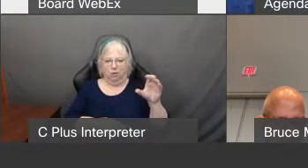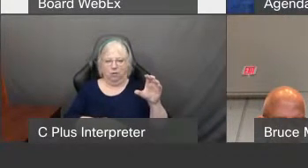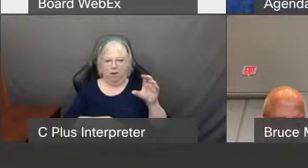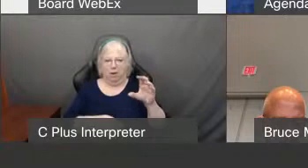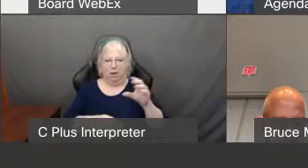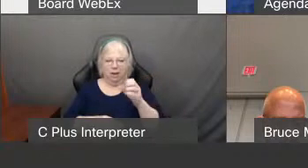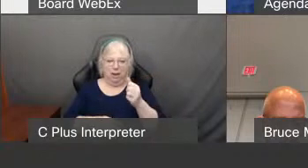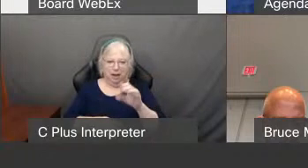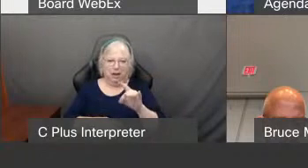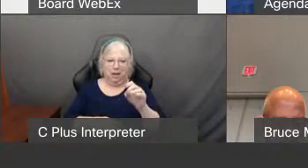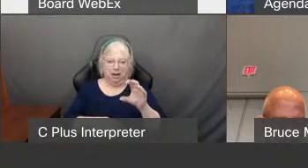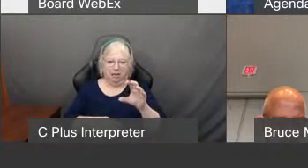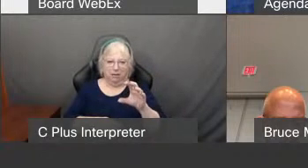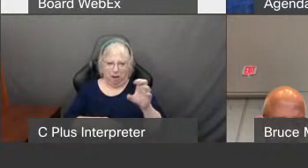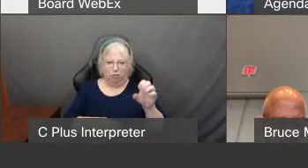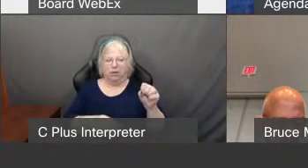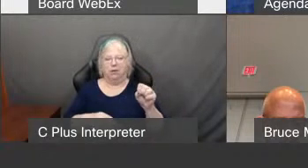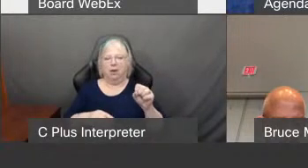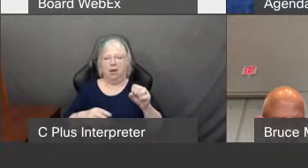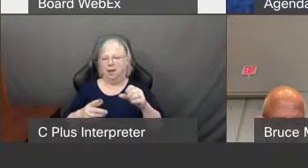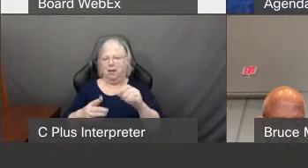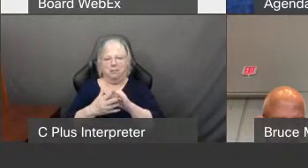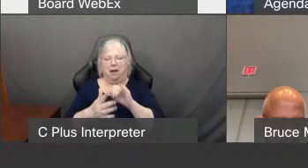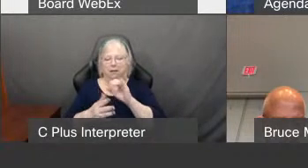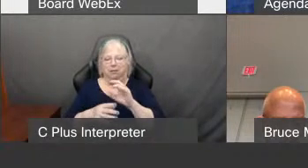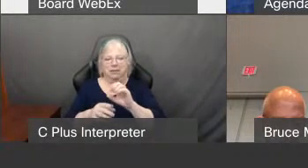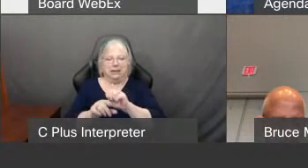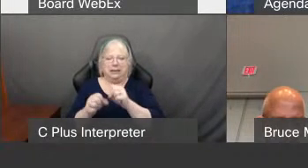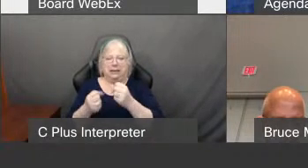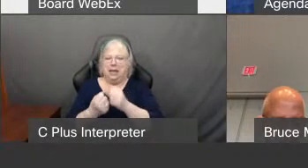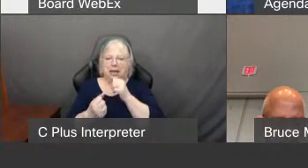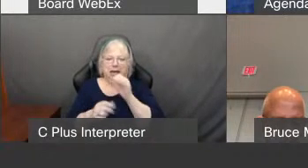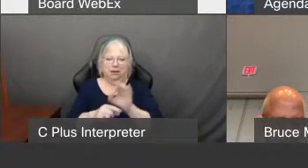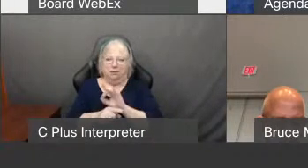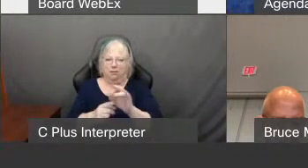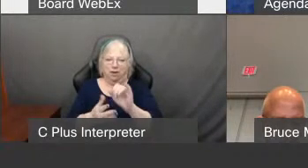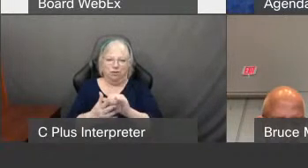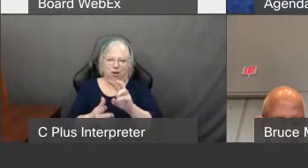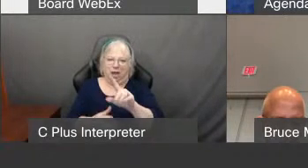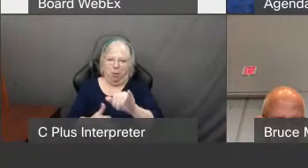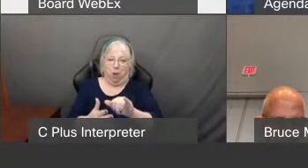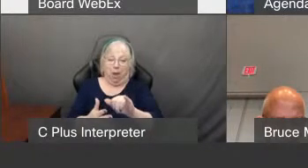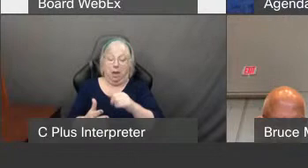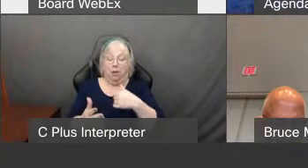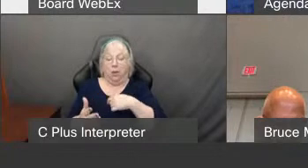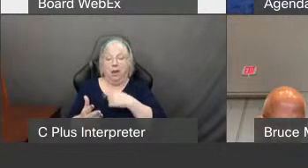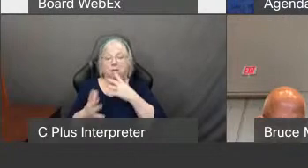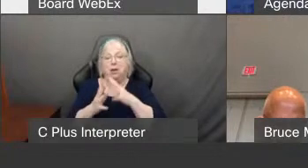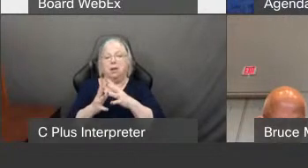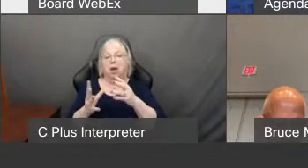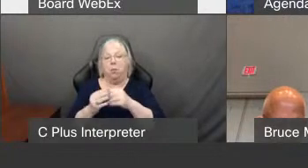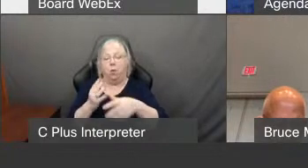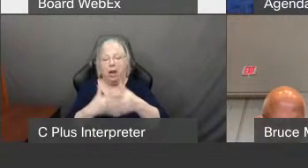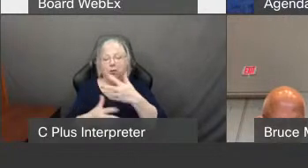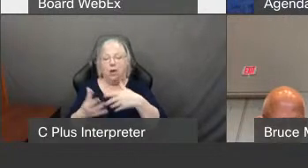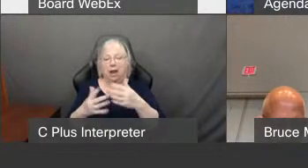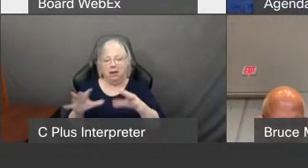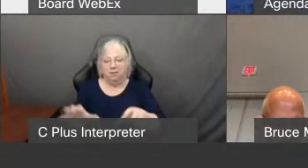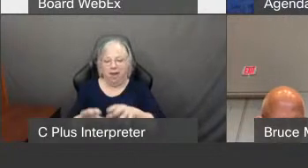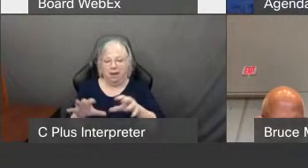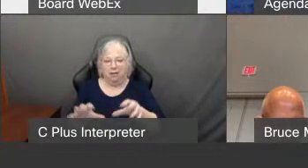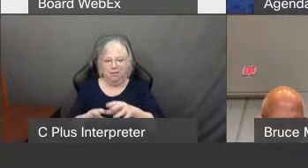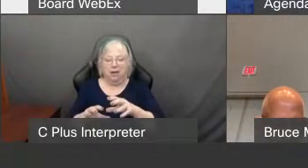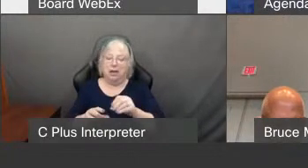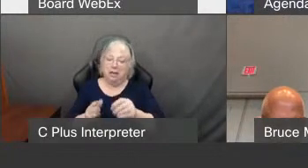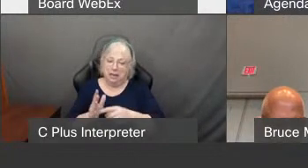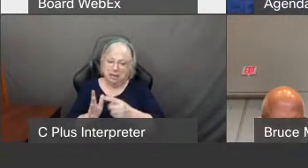today, we have a lot more interaction, a lot more interactive activity. And I think that sometimes that gets a lot of our young people in